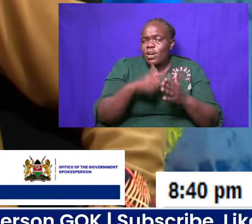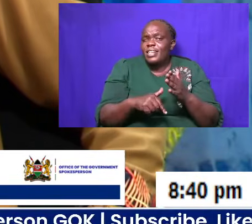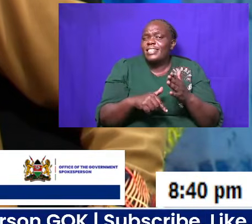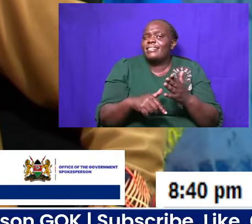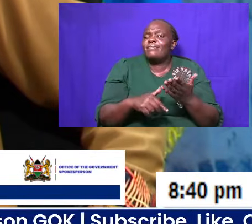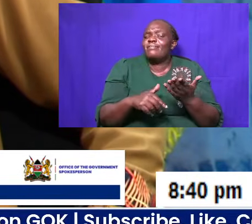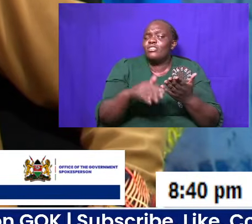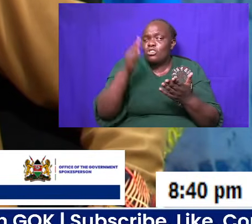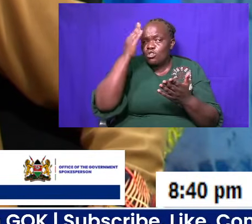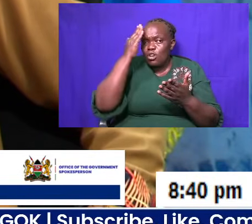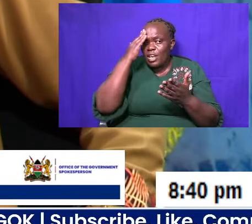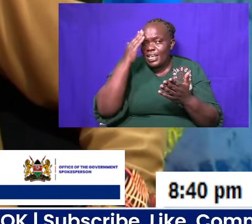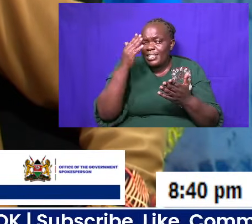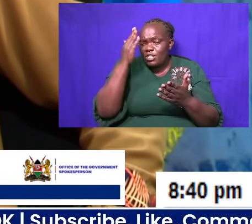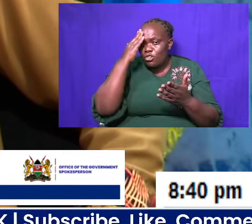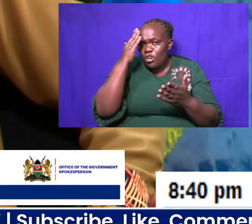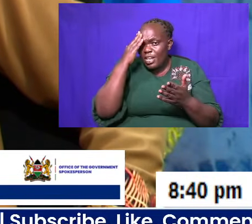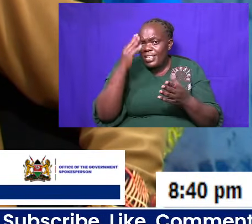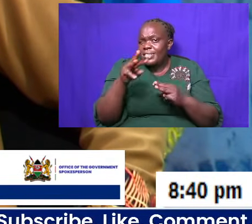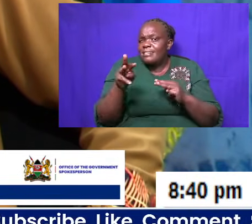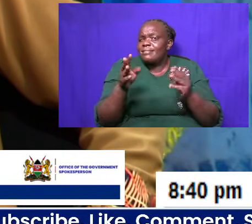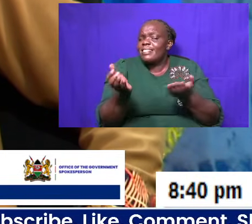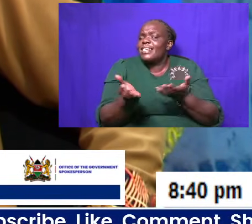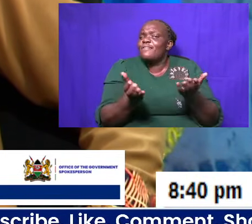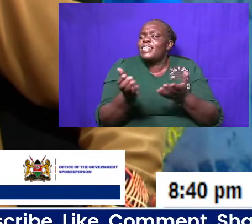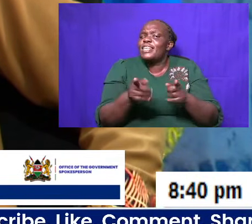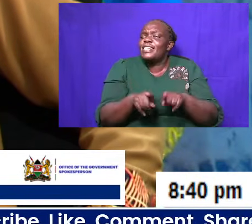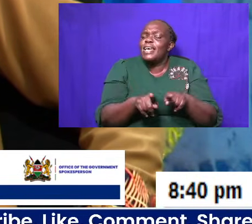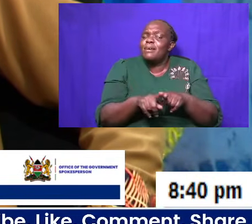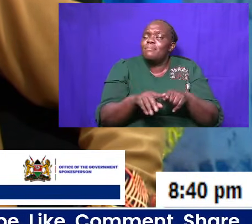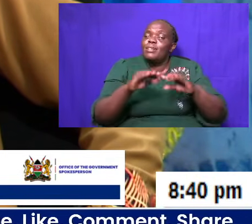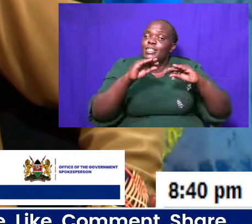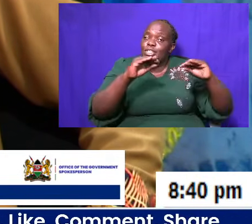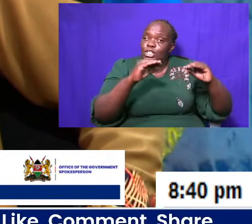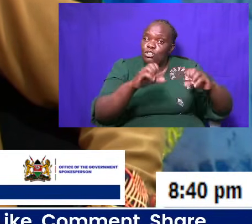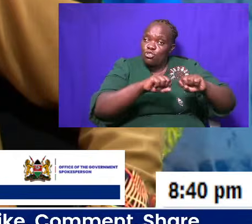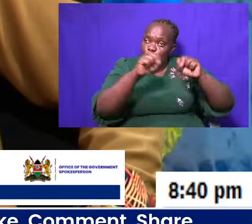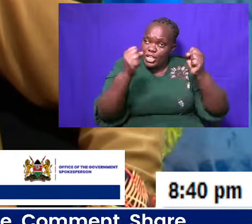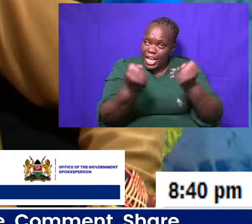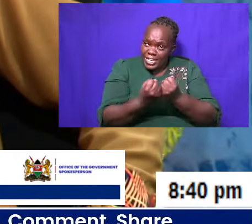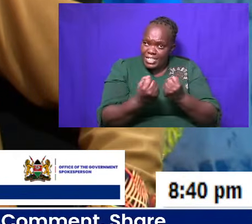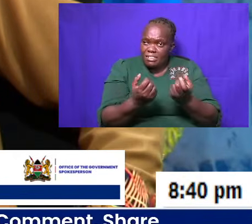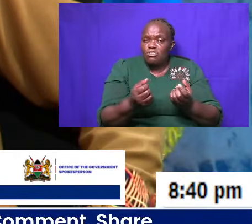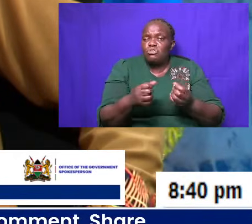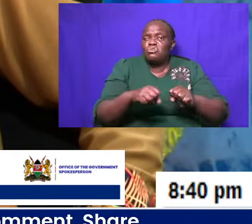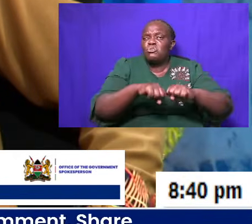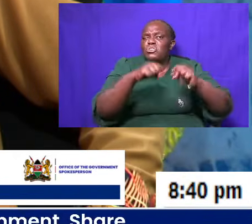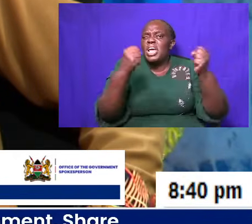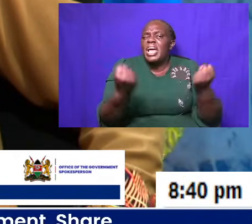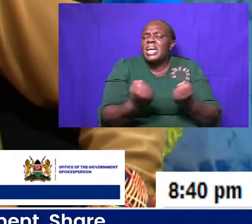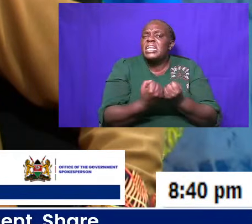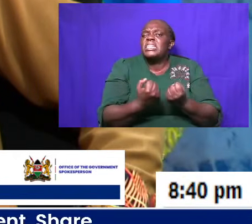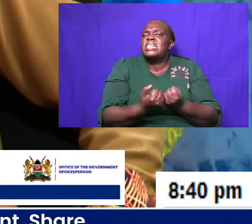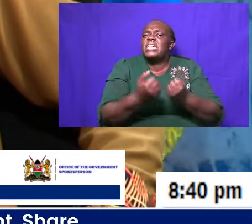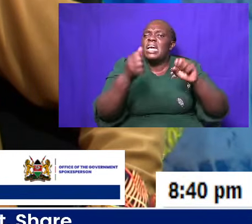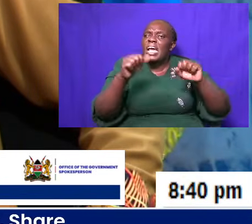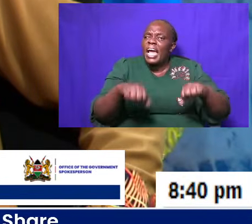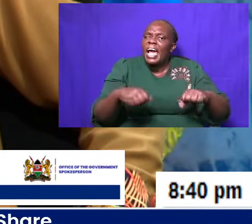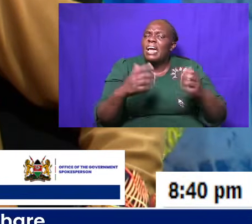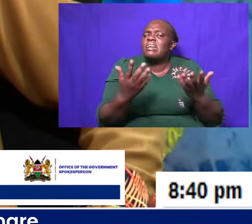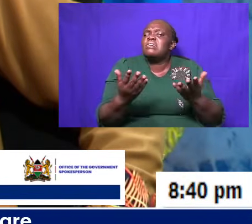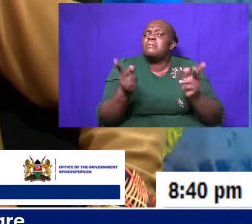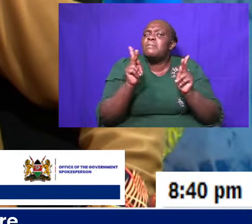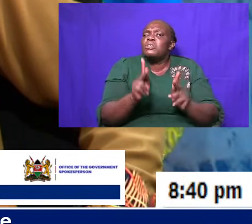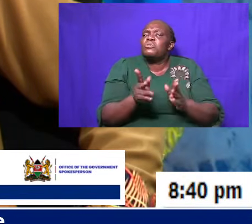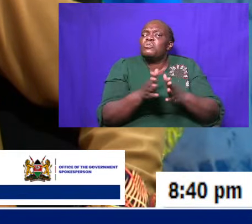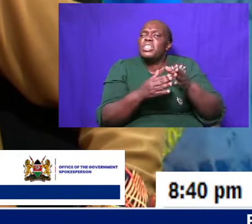And vis-a-vis local knowledge management in a patriarchal society, in a society that sometimes doesn't value those with disabilities and ethnic